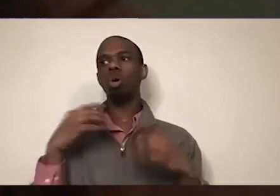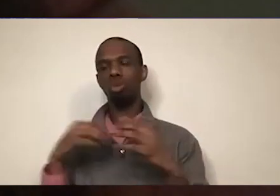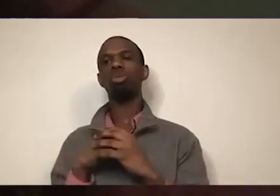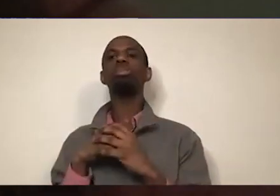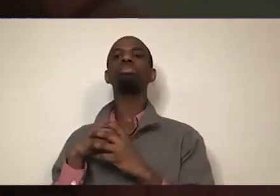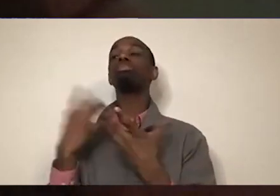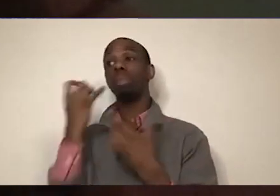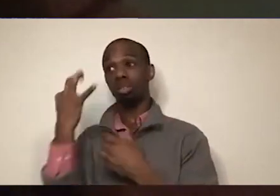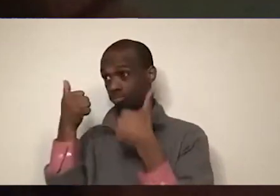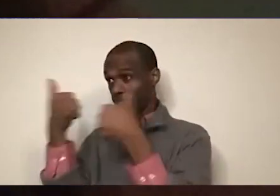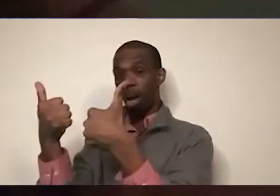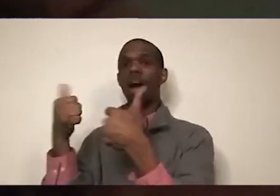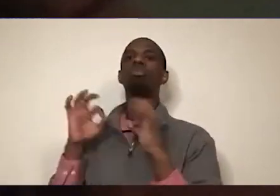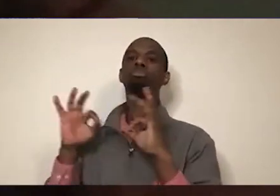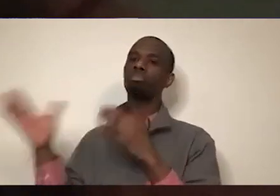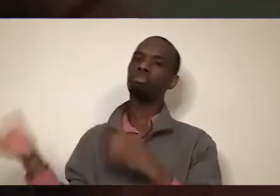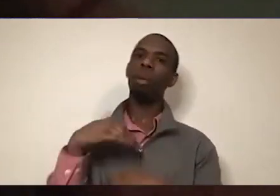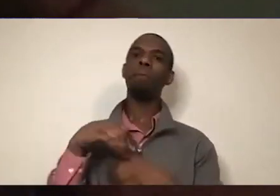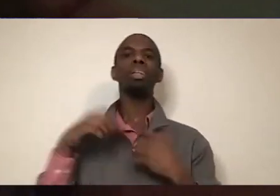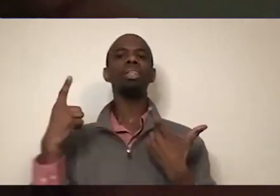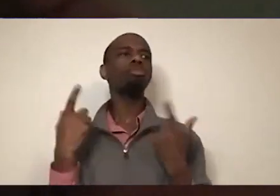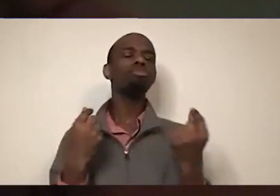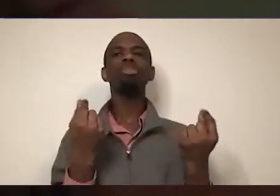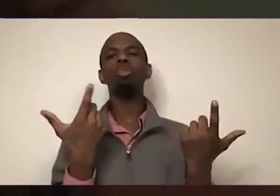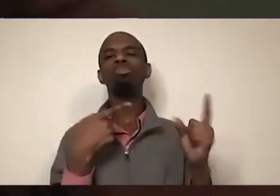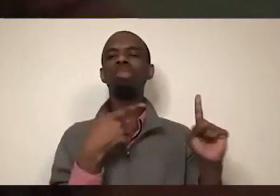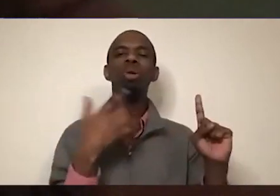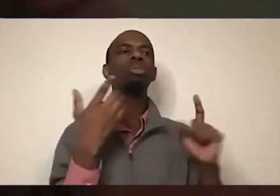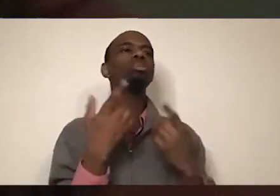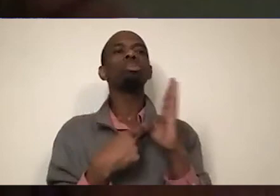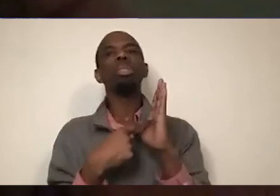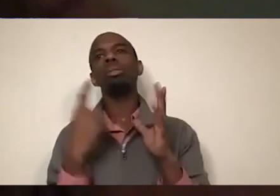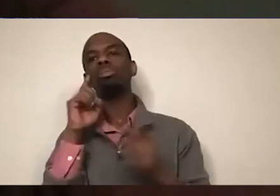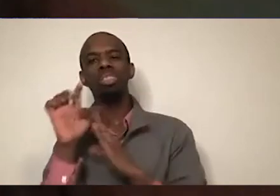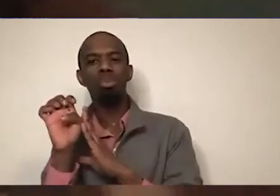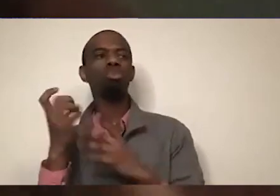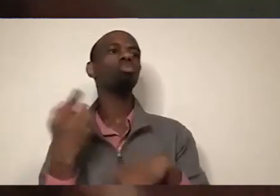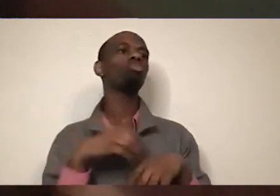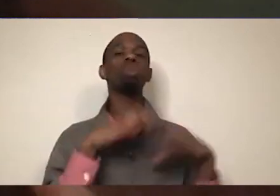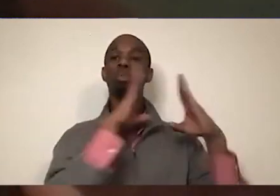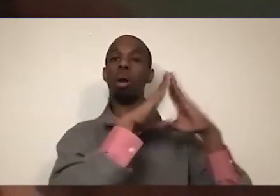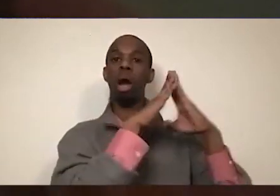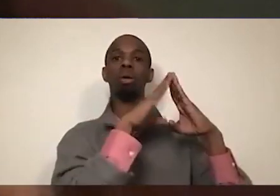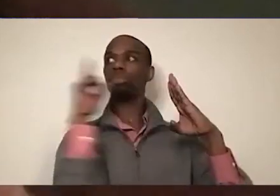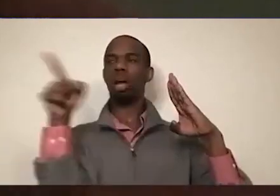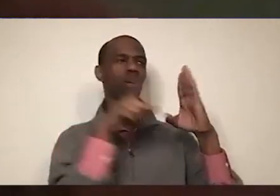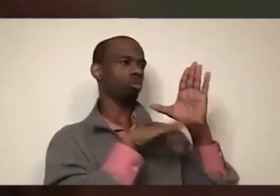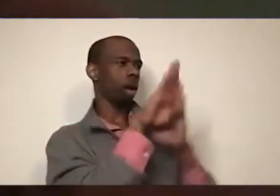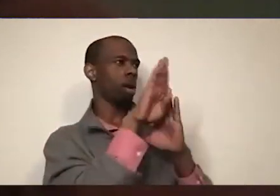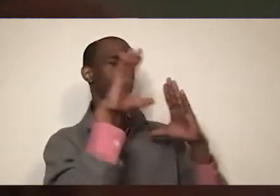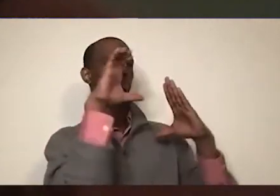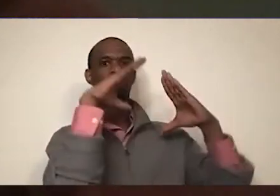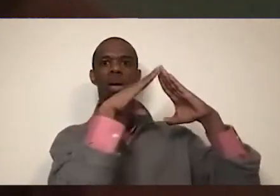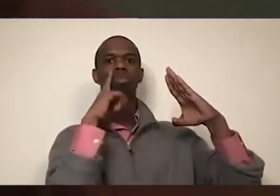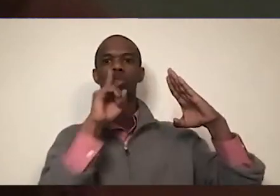It's the schools, the public schools. We're in the public schools working, providing opportunities for students to learn experientially,